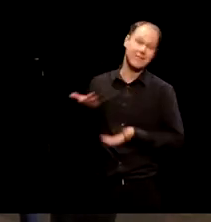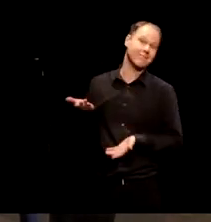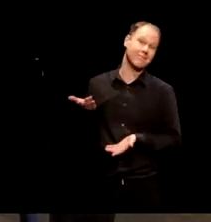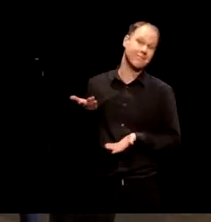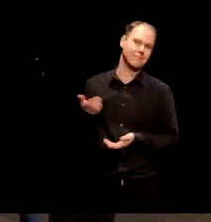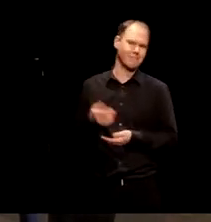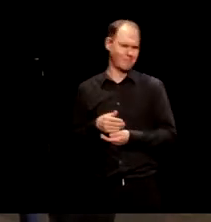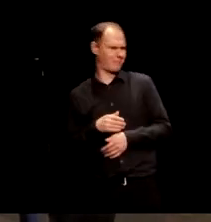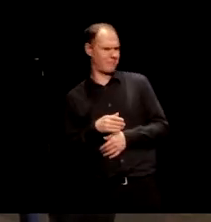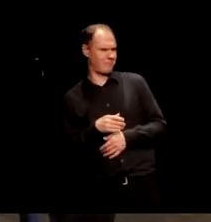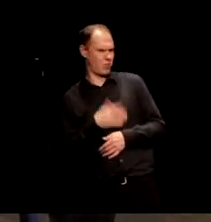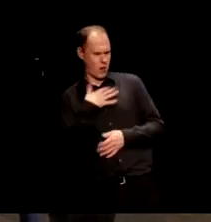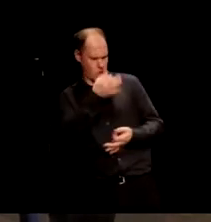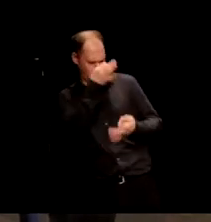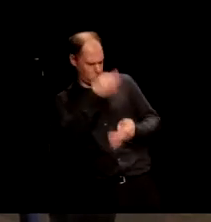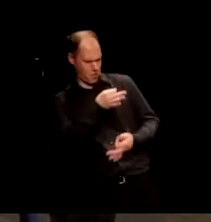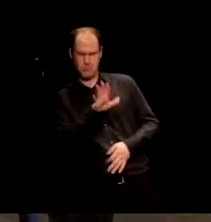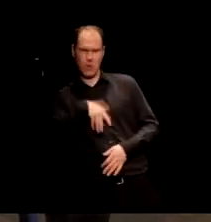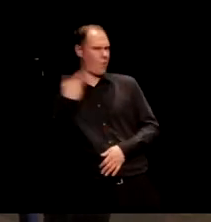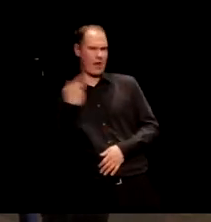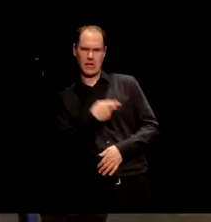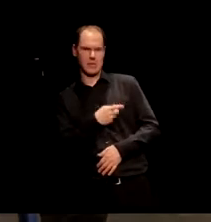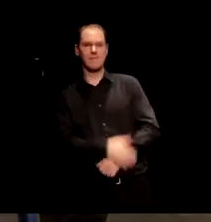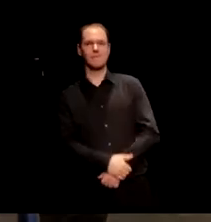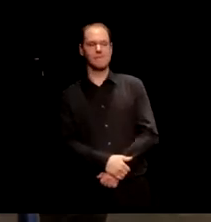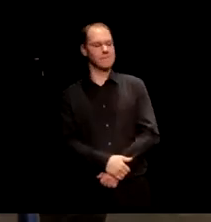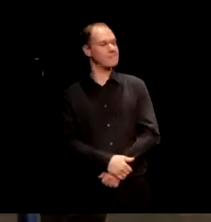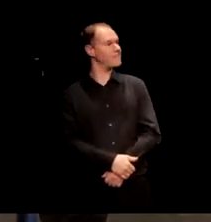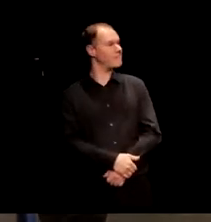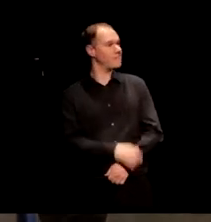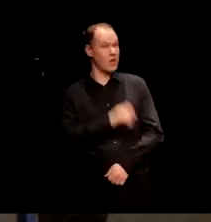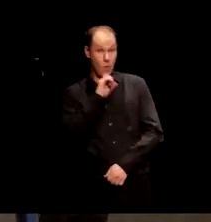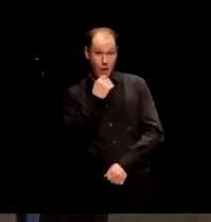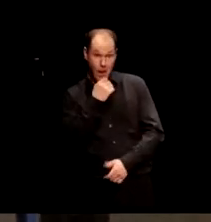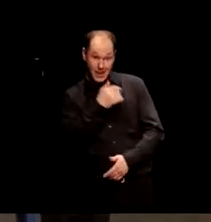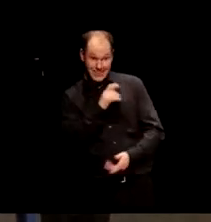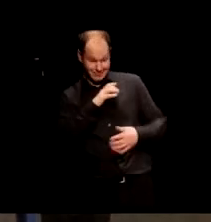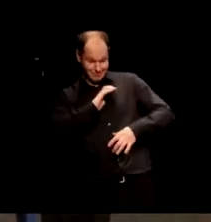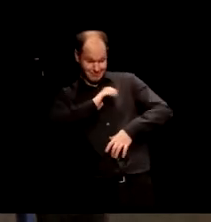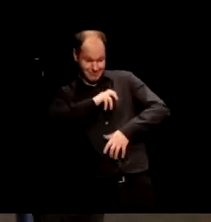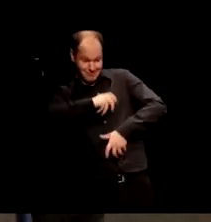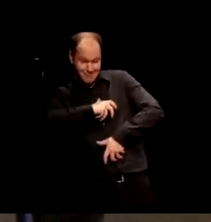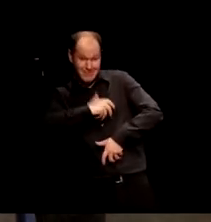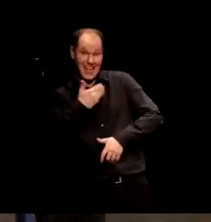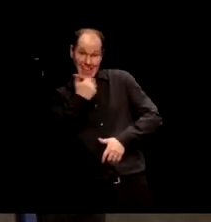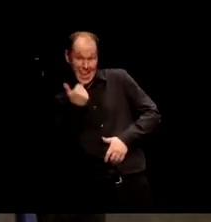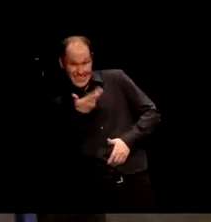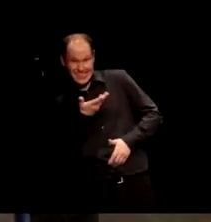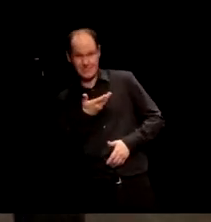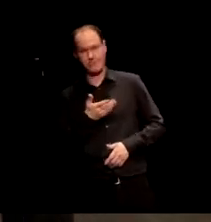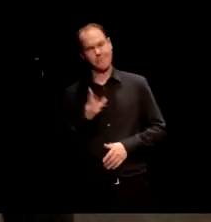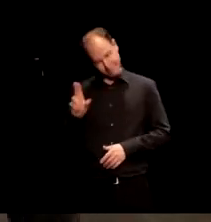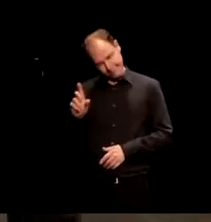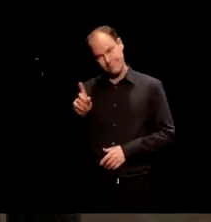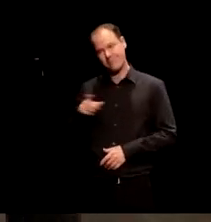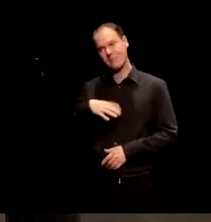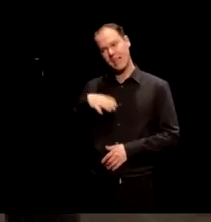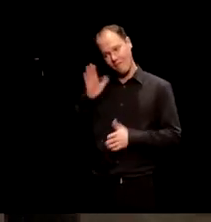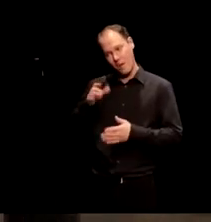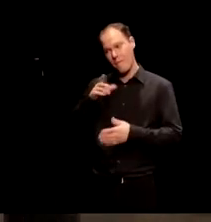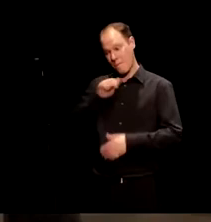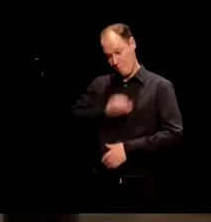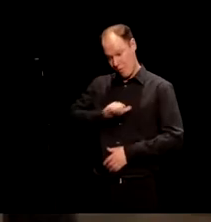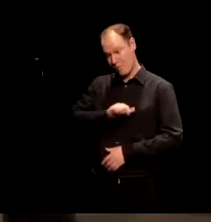I don't like you a bit when you're serious. Are you going to be nicer? Not until you promise to remember me